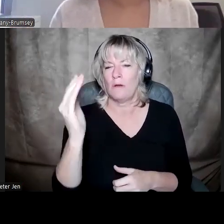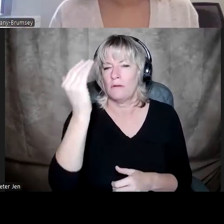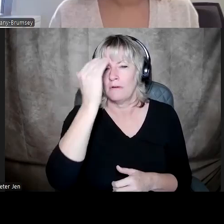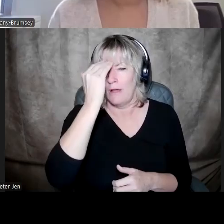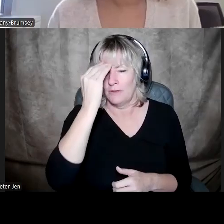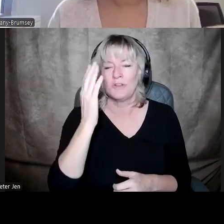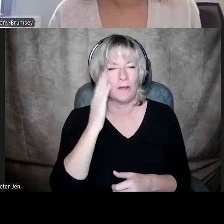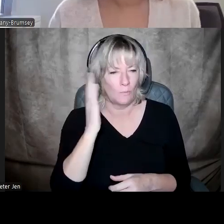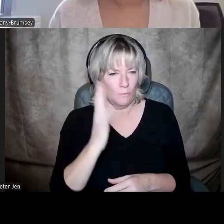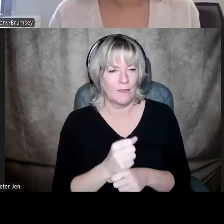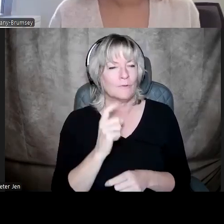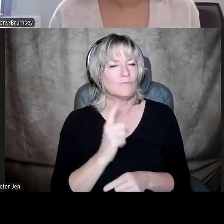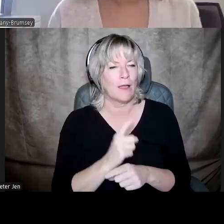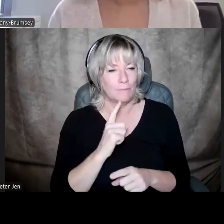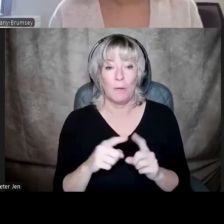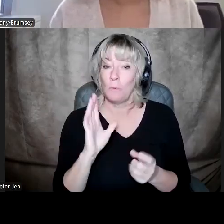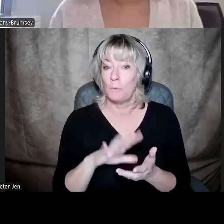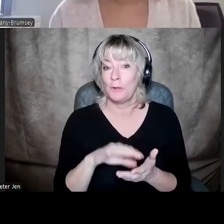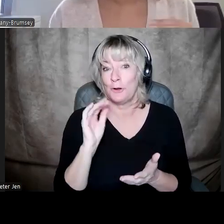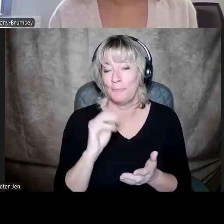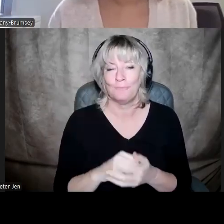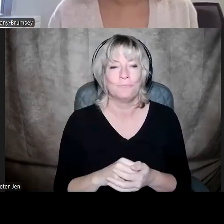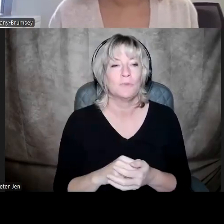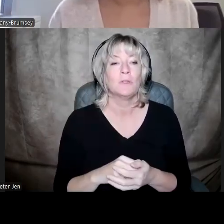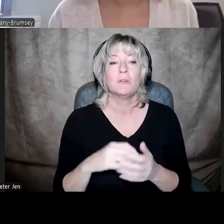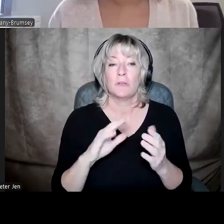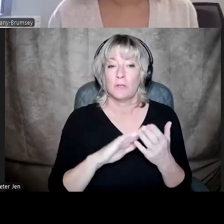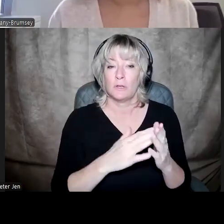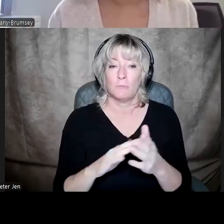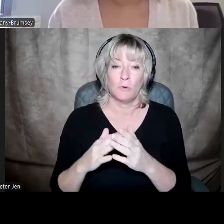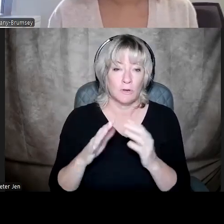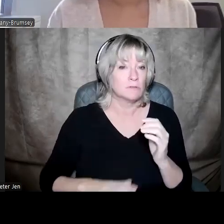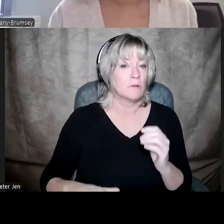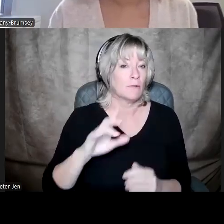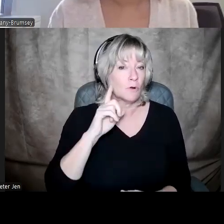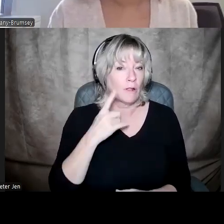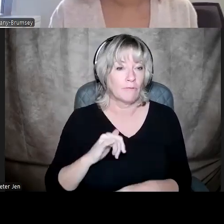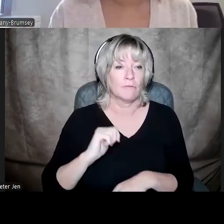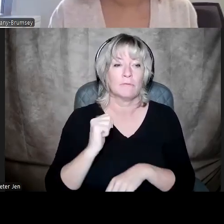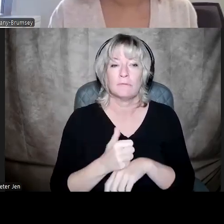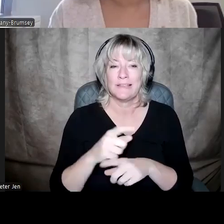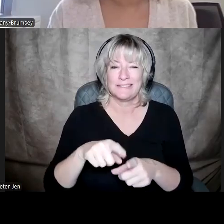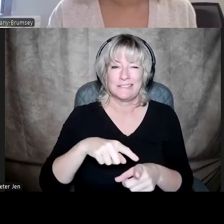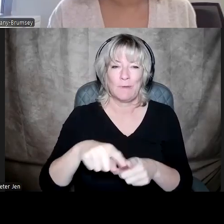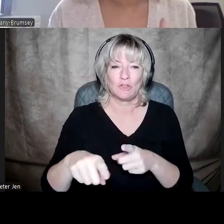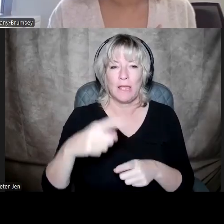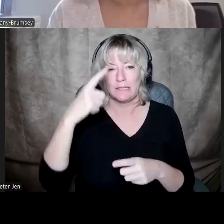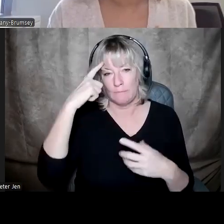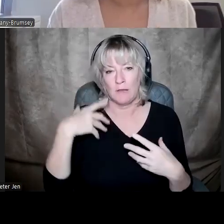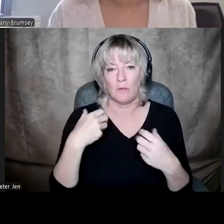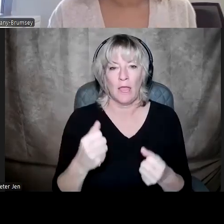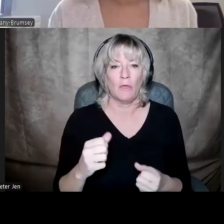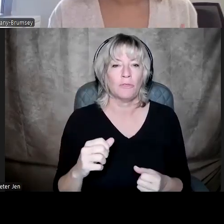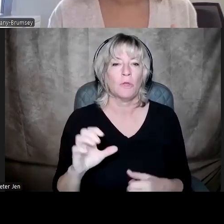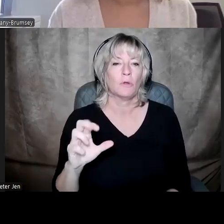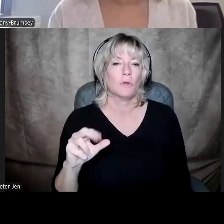right. But either way, we're going to learn. So as communities across California implement specialized mental health crisis response